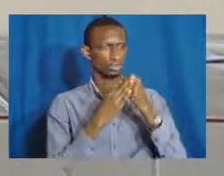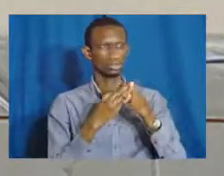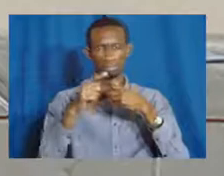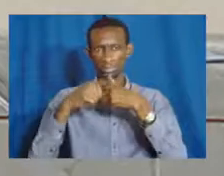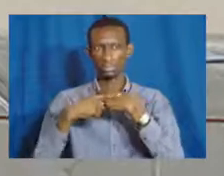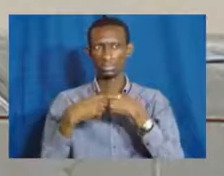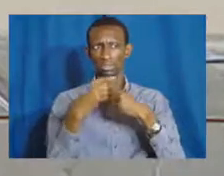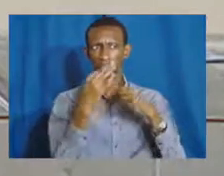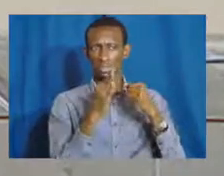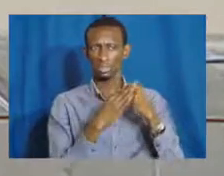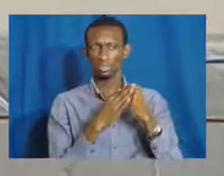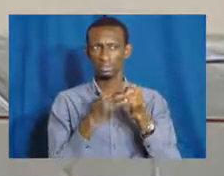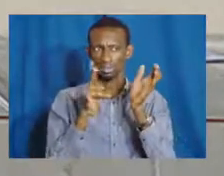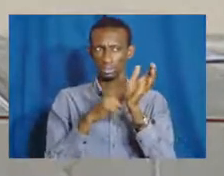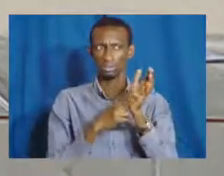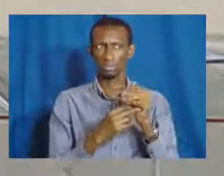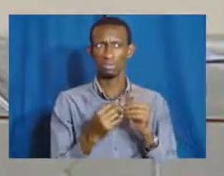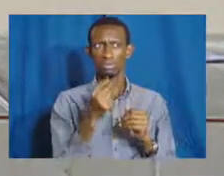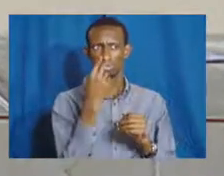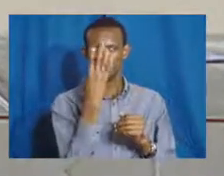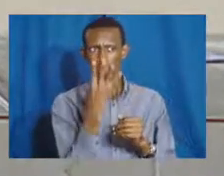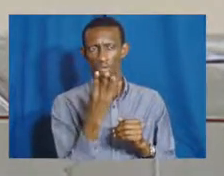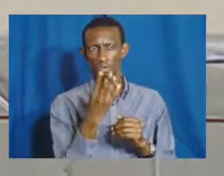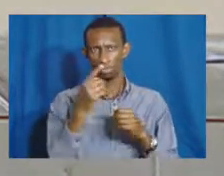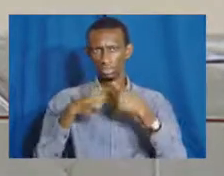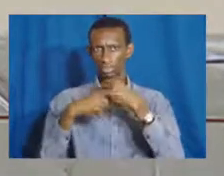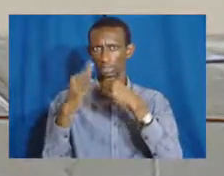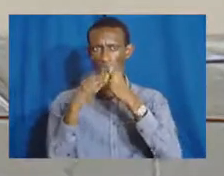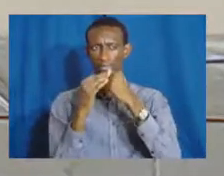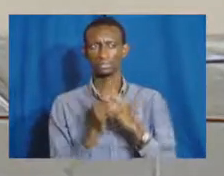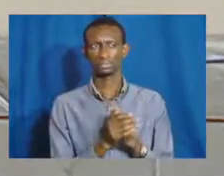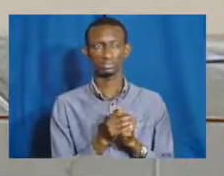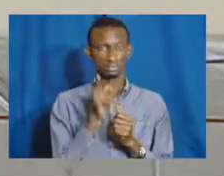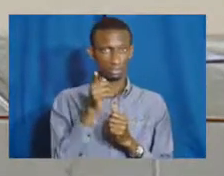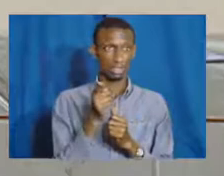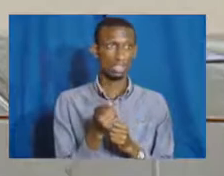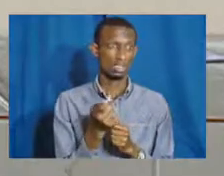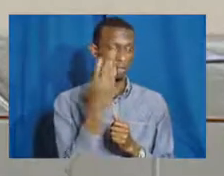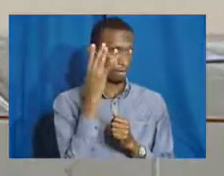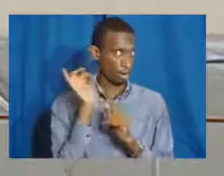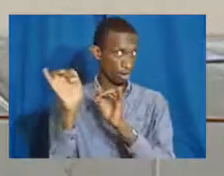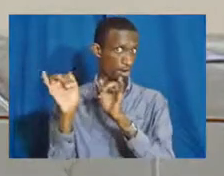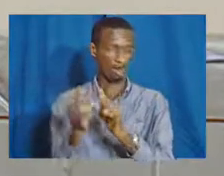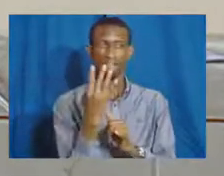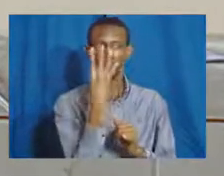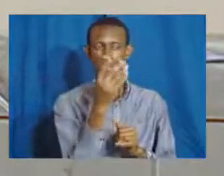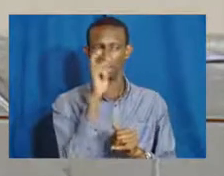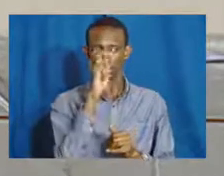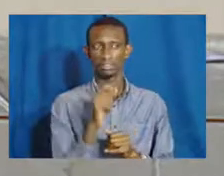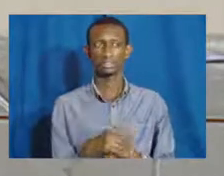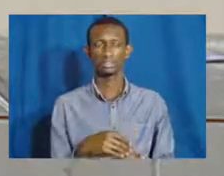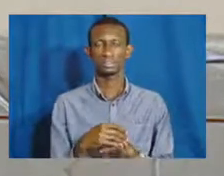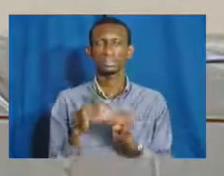minus 8, which is equal to 4 minus 8. So you remain with 4x on the left-hand side, which is equal